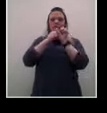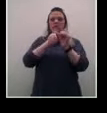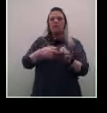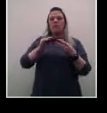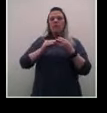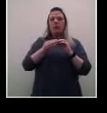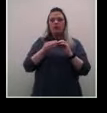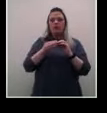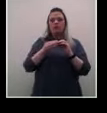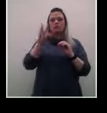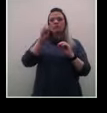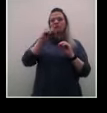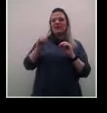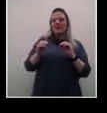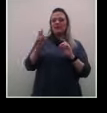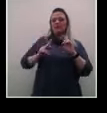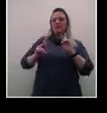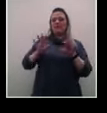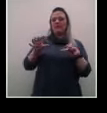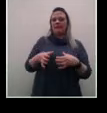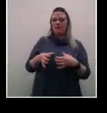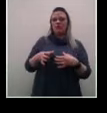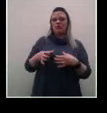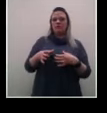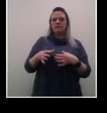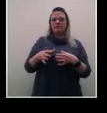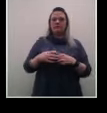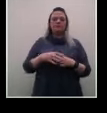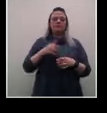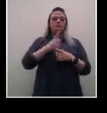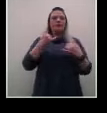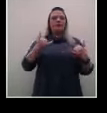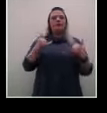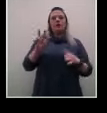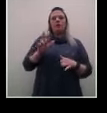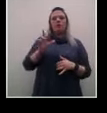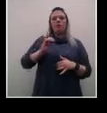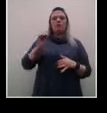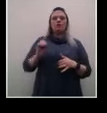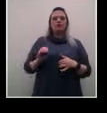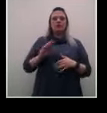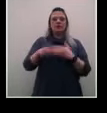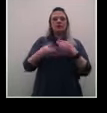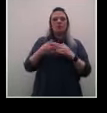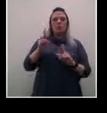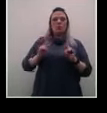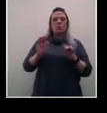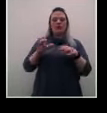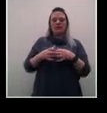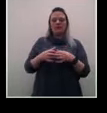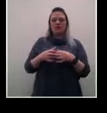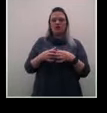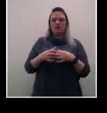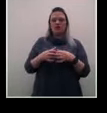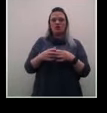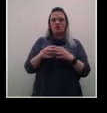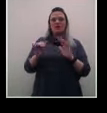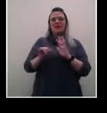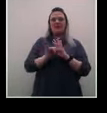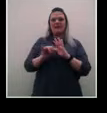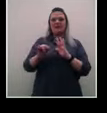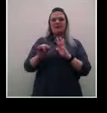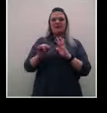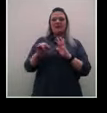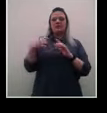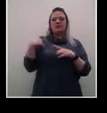to percentage of the population. We have right now 3% of the population that is passed that identify as Hispanic